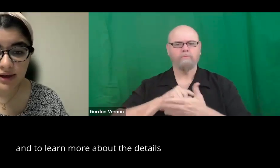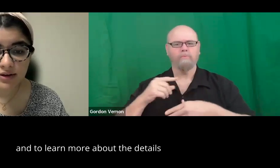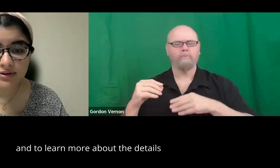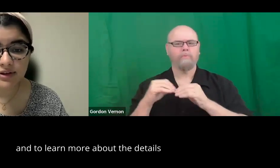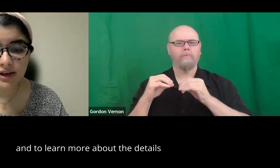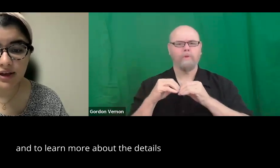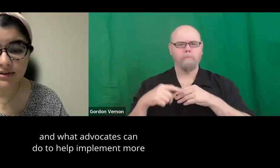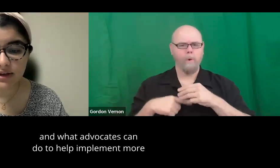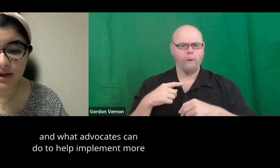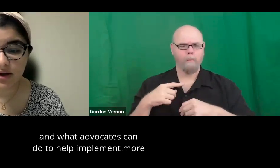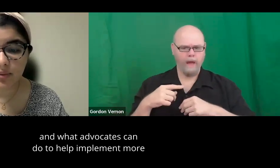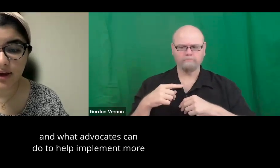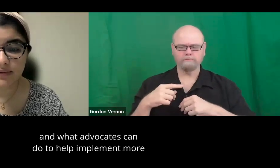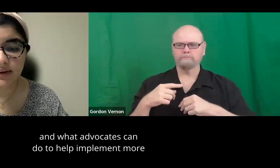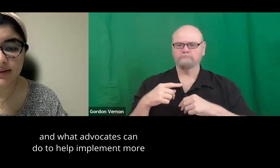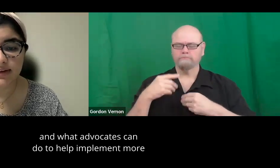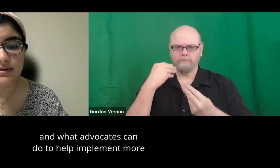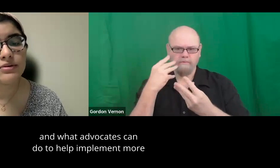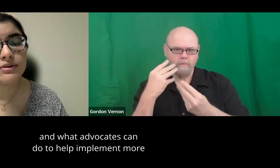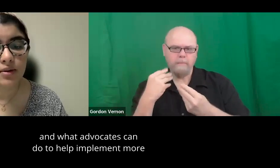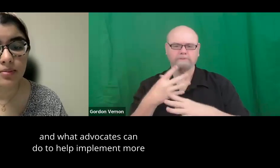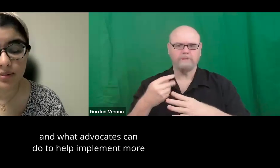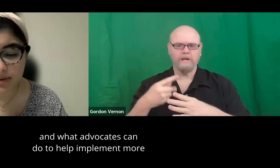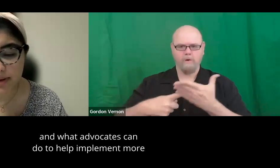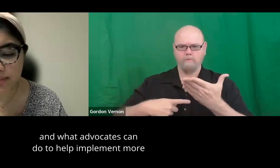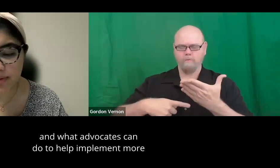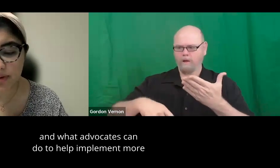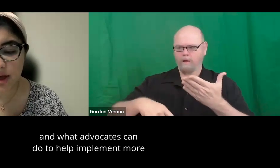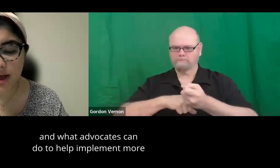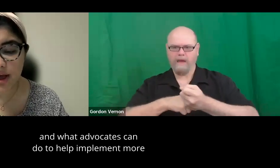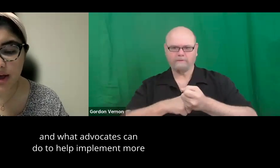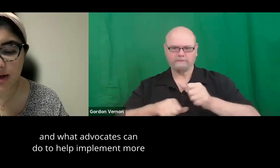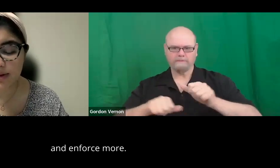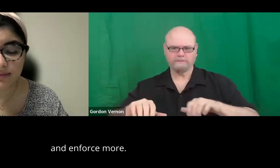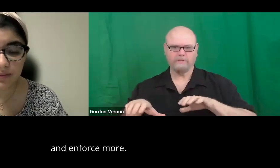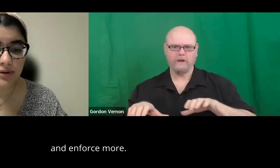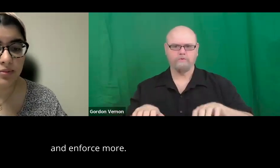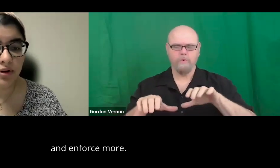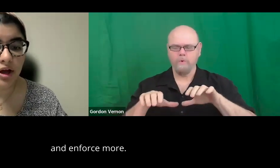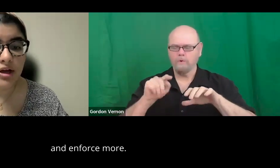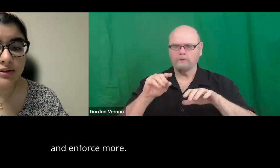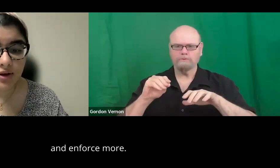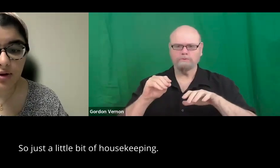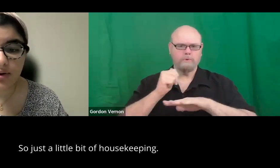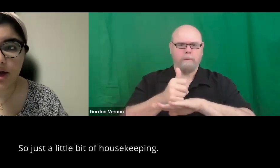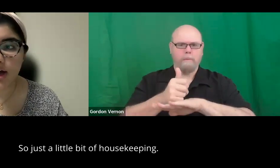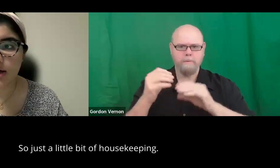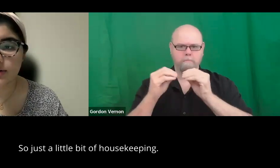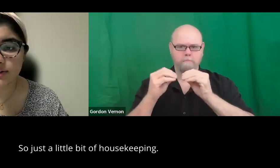the details and what advocates can do to help implement more and enforce more.